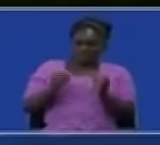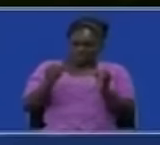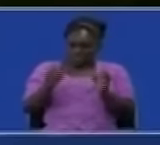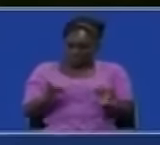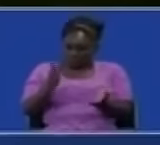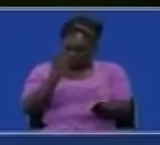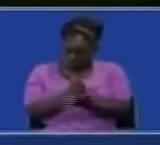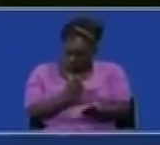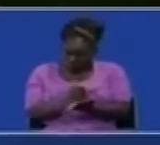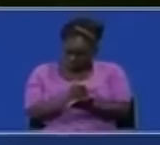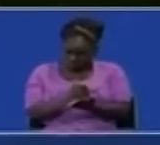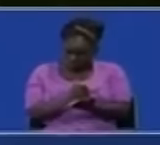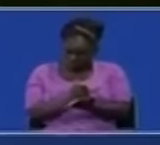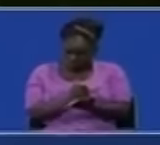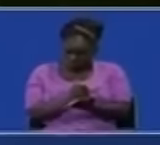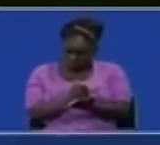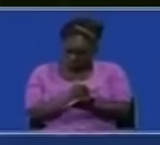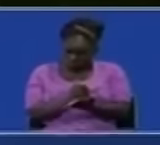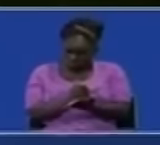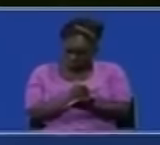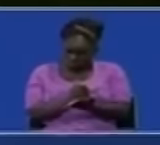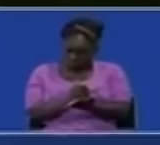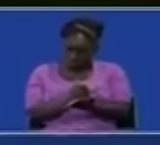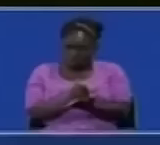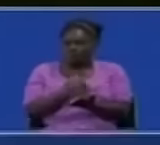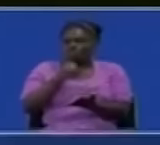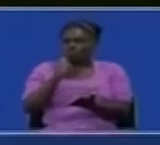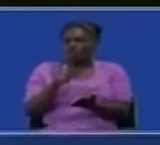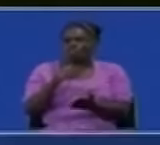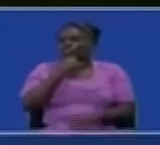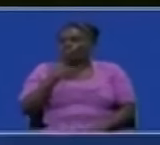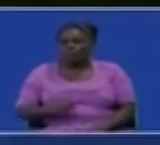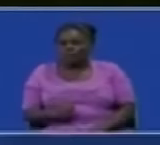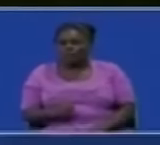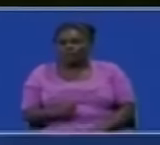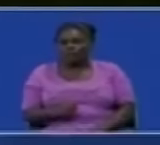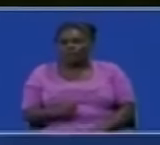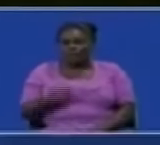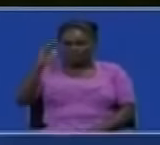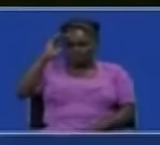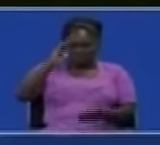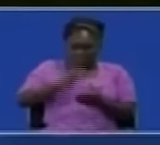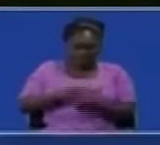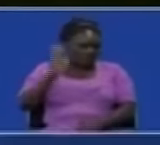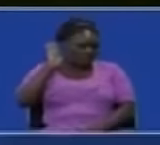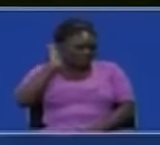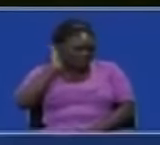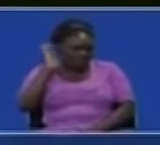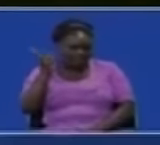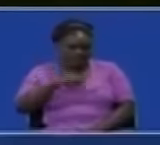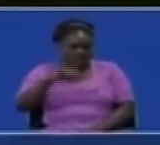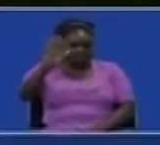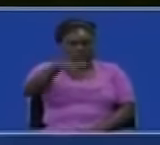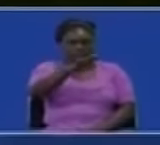is true that they are moving, they are not going to manual, And I believe, having listened to the debate in